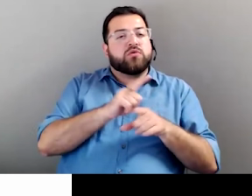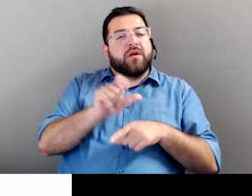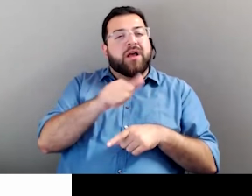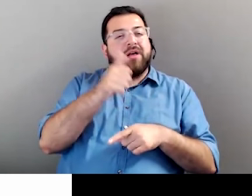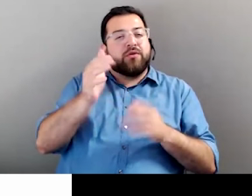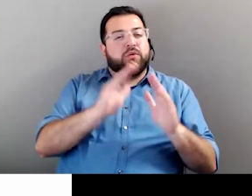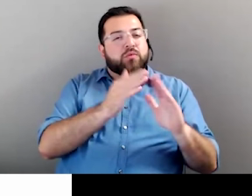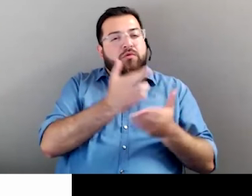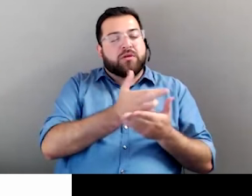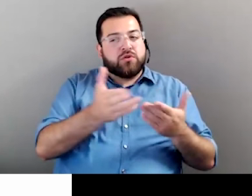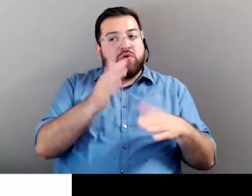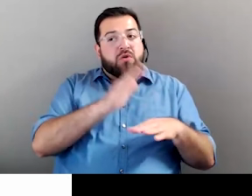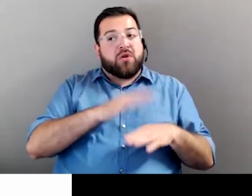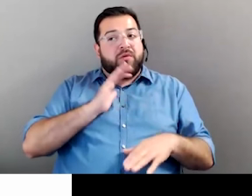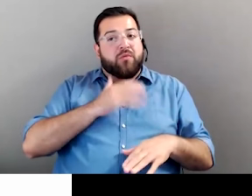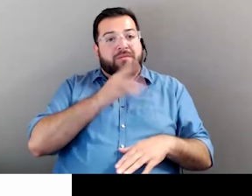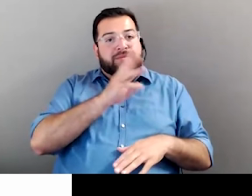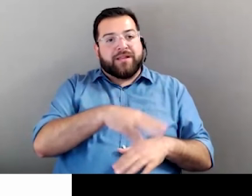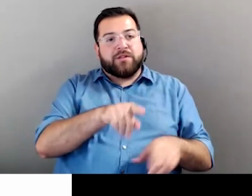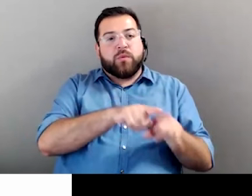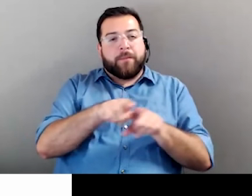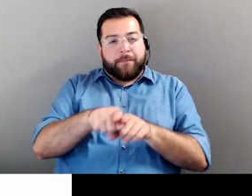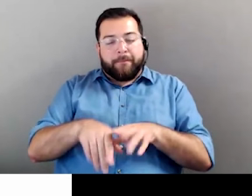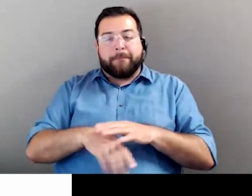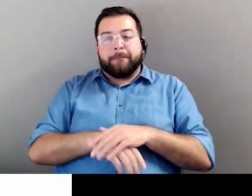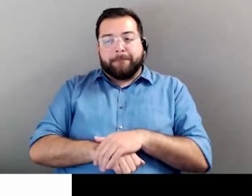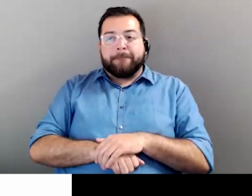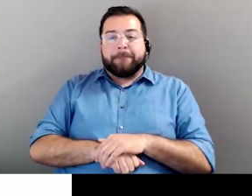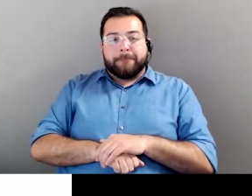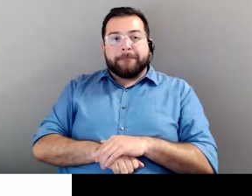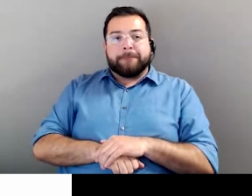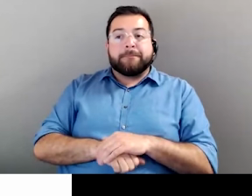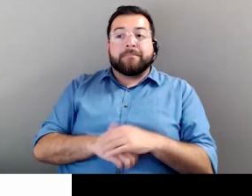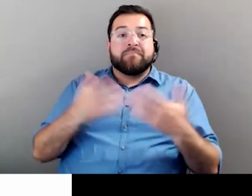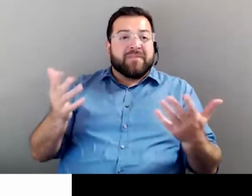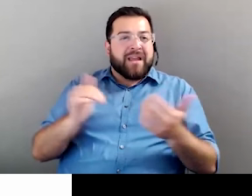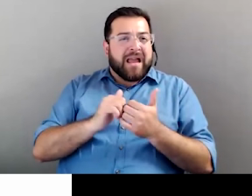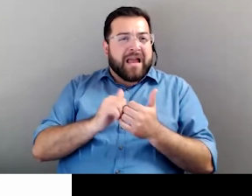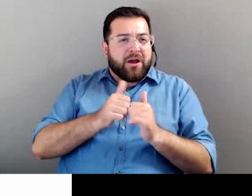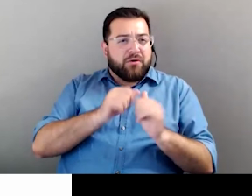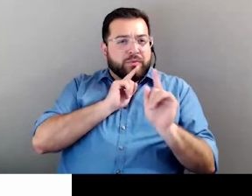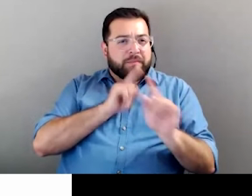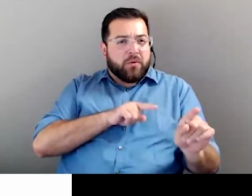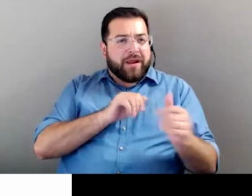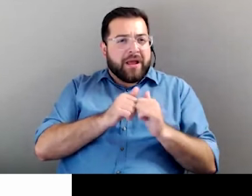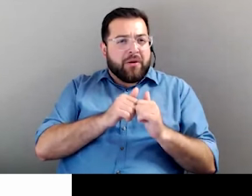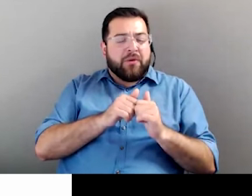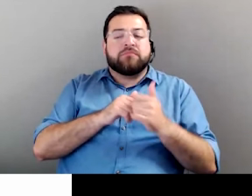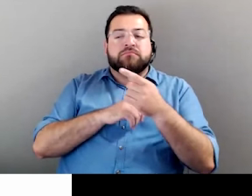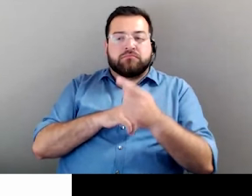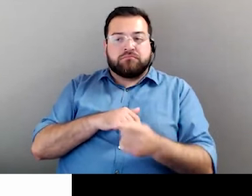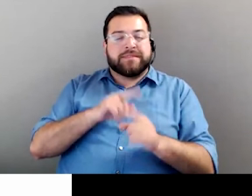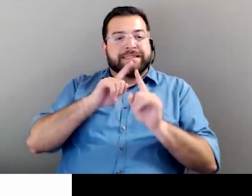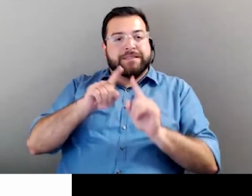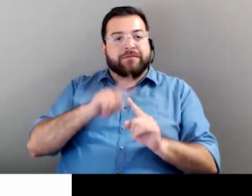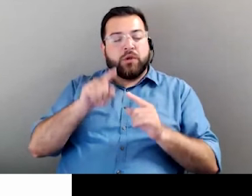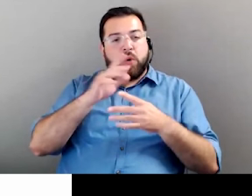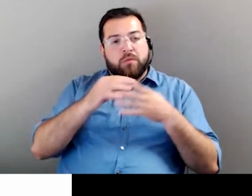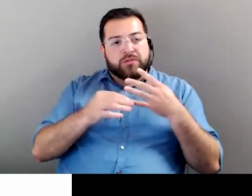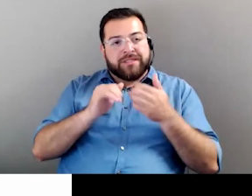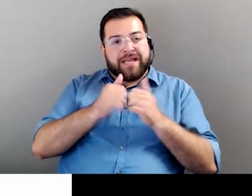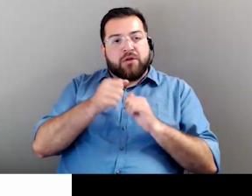IX website as well too. So how to report, different options to report an